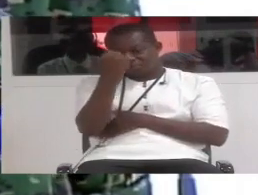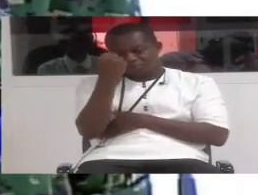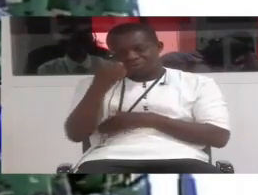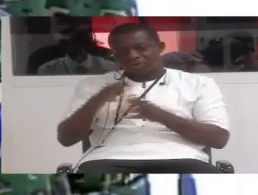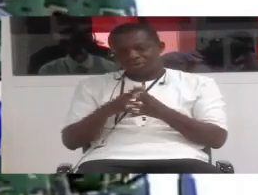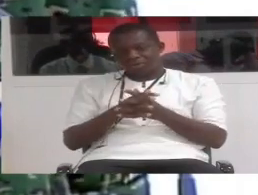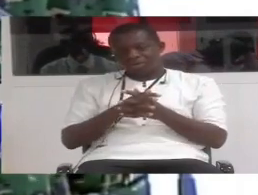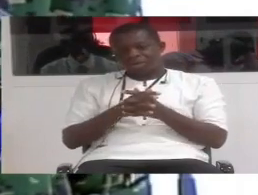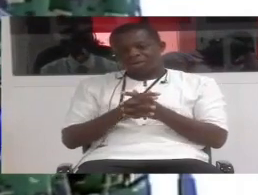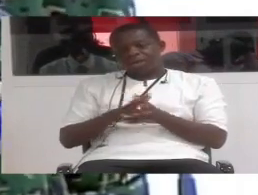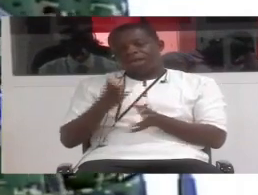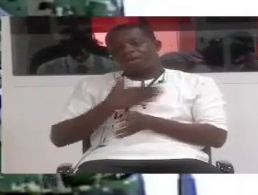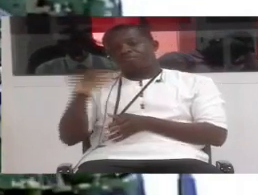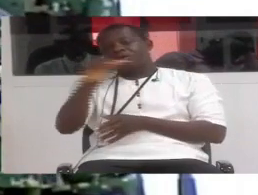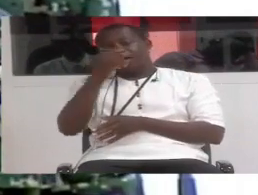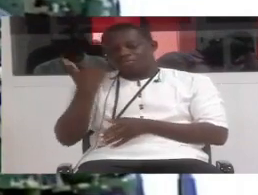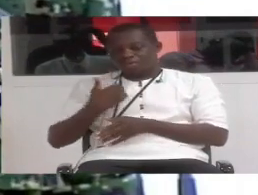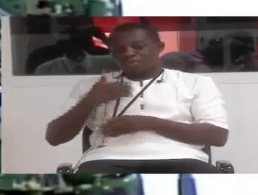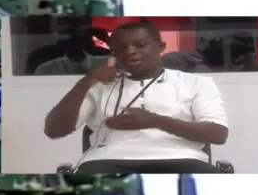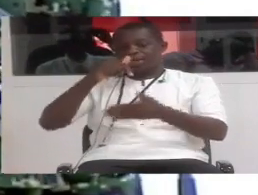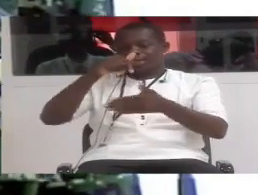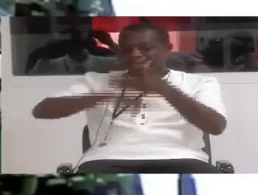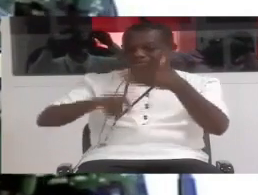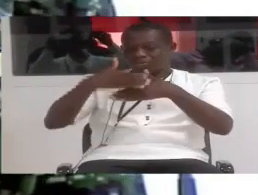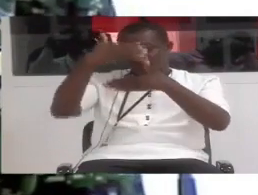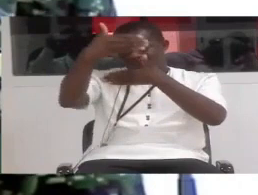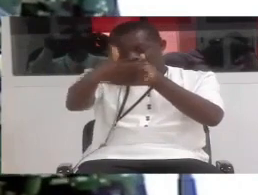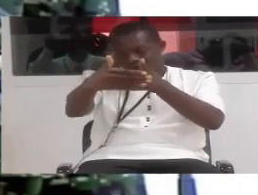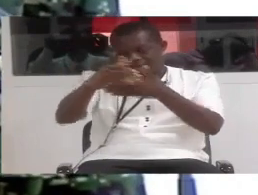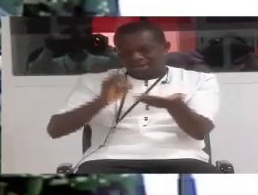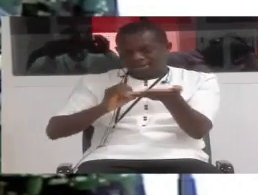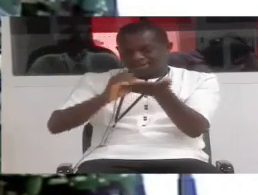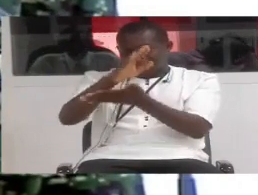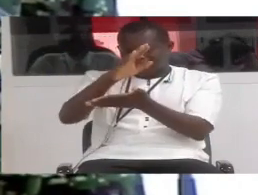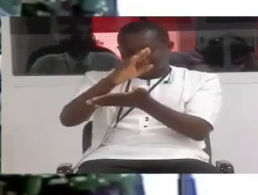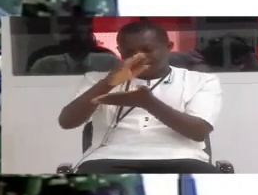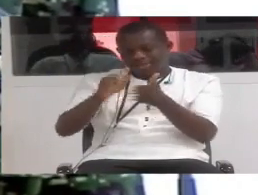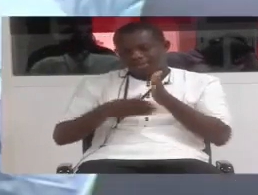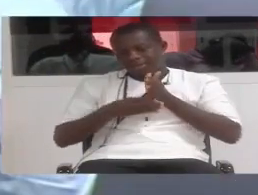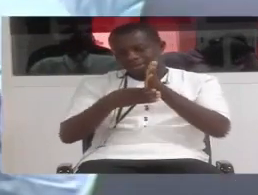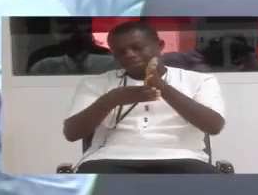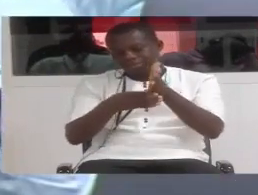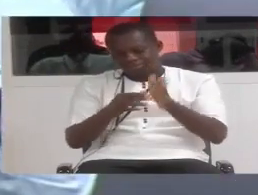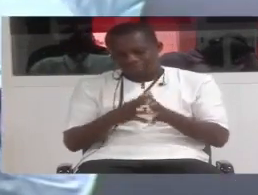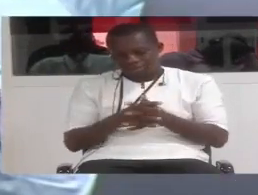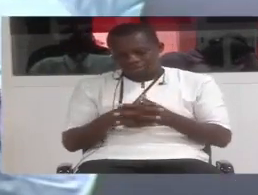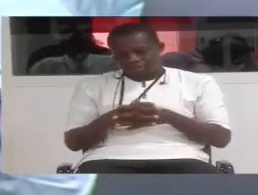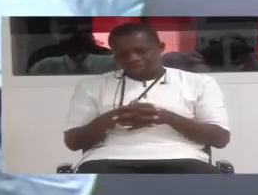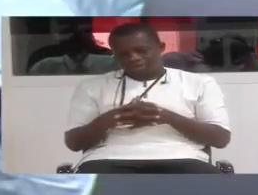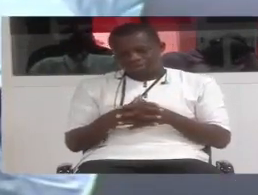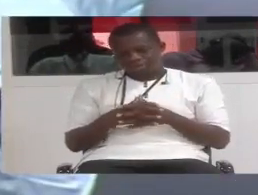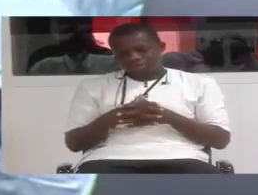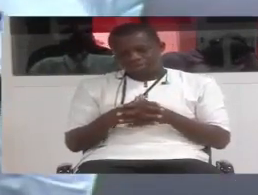I don't am nañu nekkon suma kanam ñu nga xamne ñoo doon diglé. I don't have an idea about that because we had leaders and they